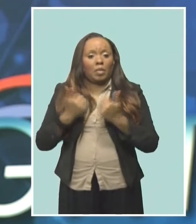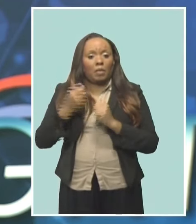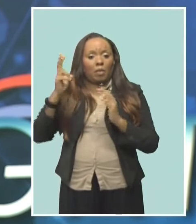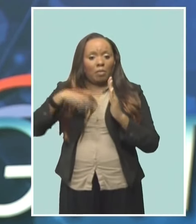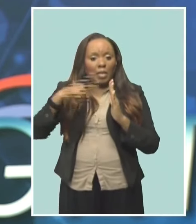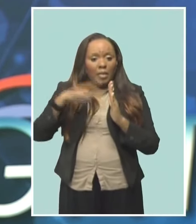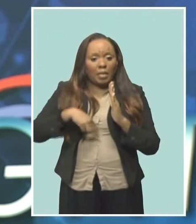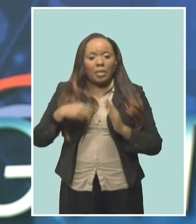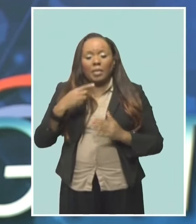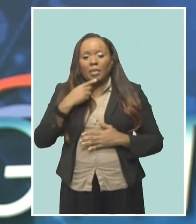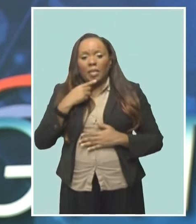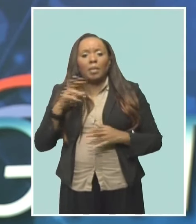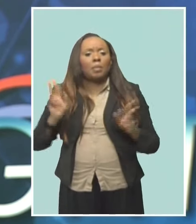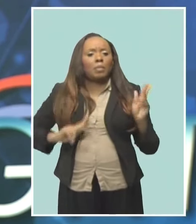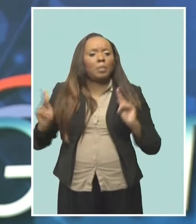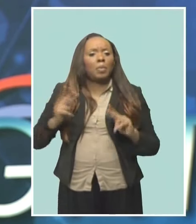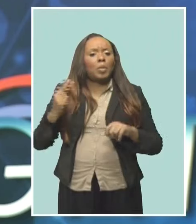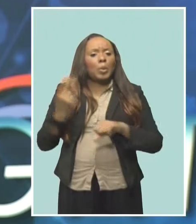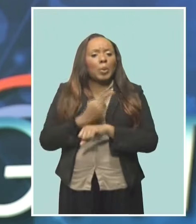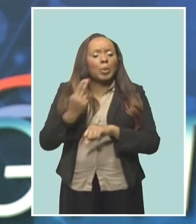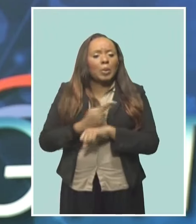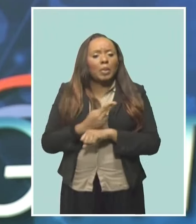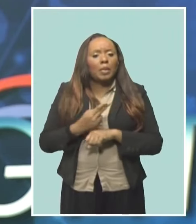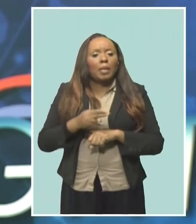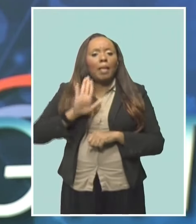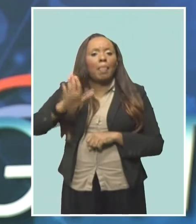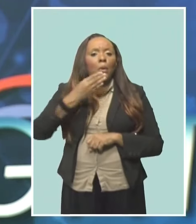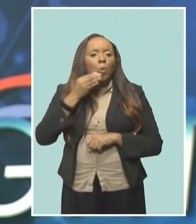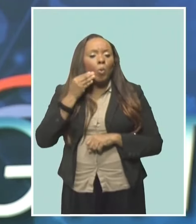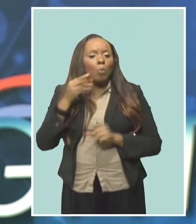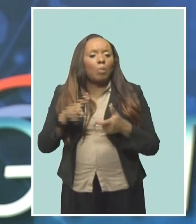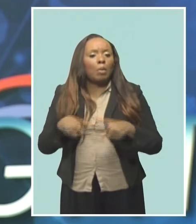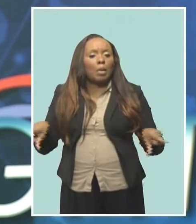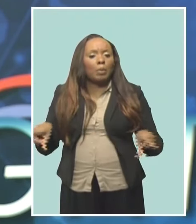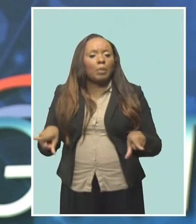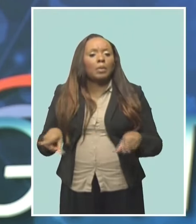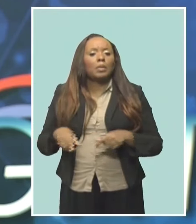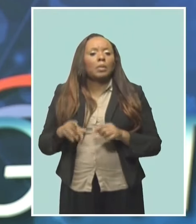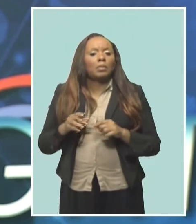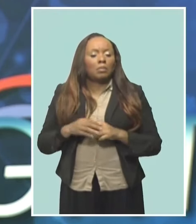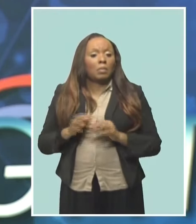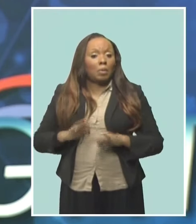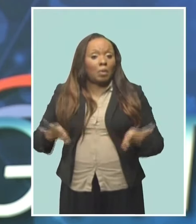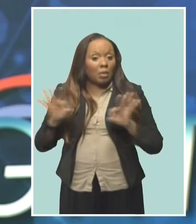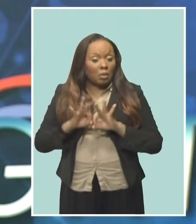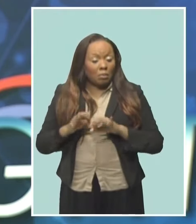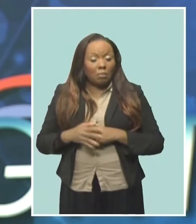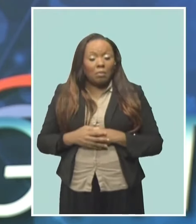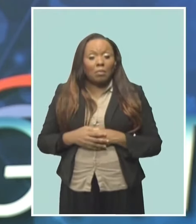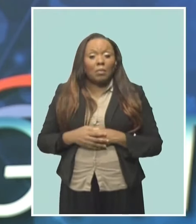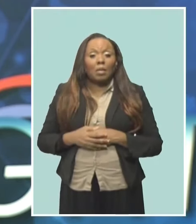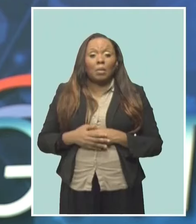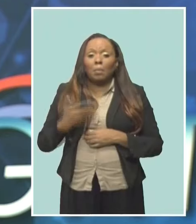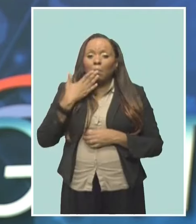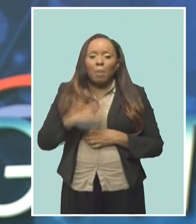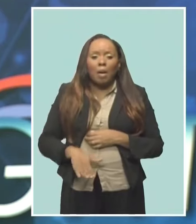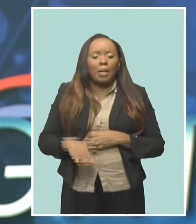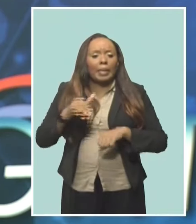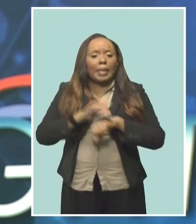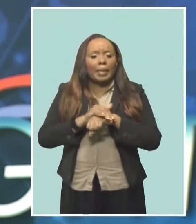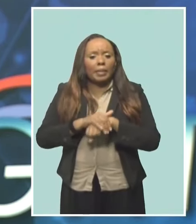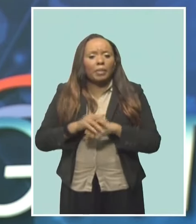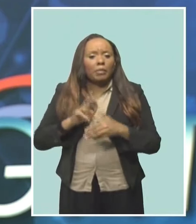of people being able to use their home language. Amid concerns about the poor English results at the CXC level, she believes it's